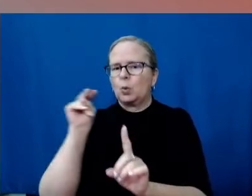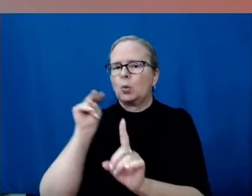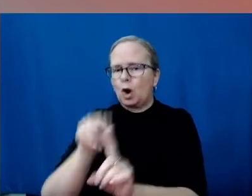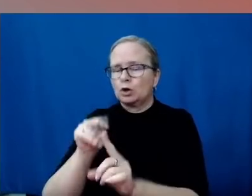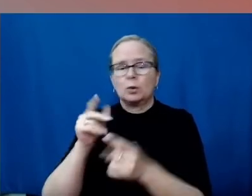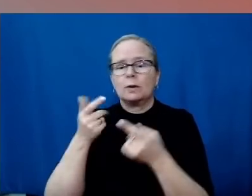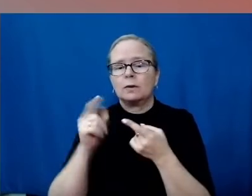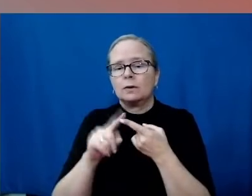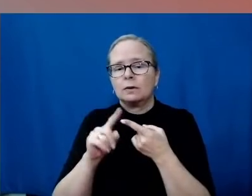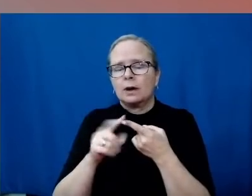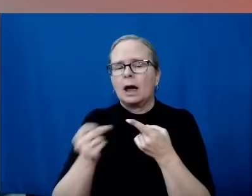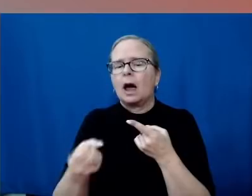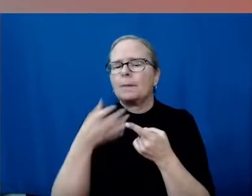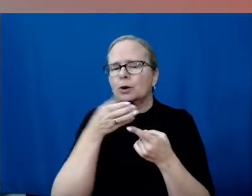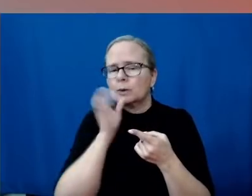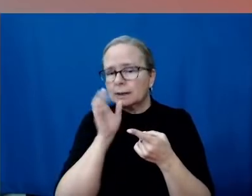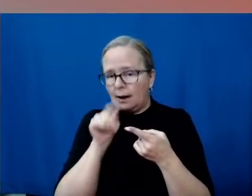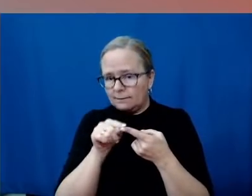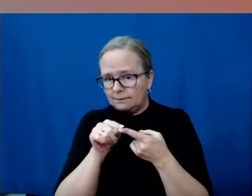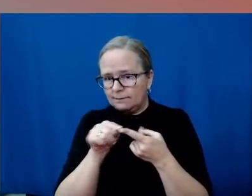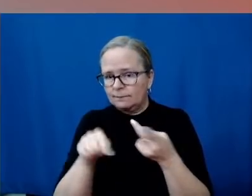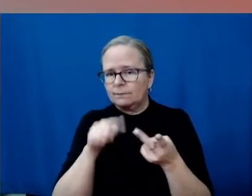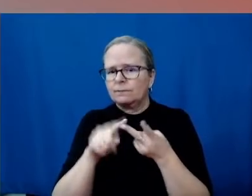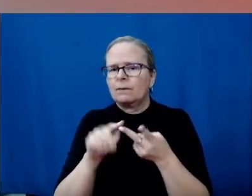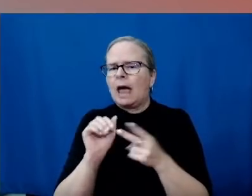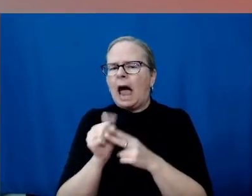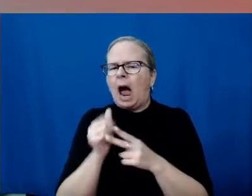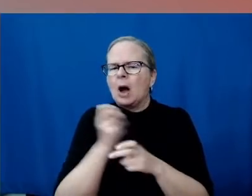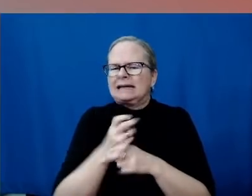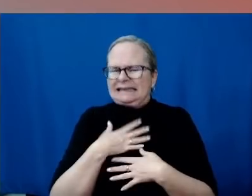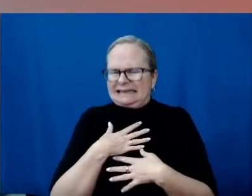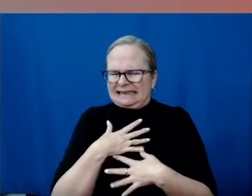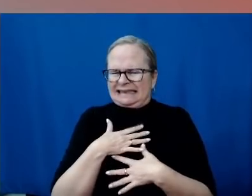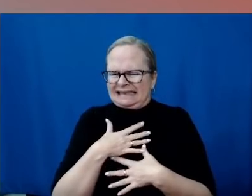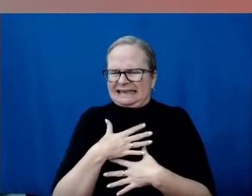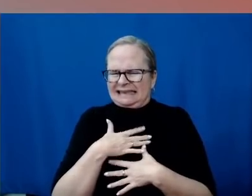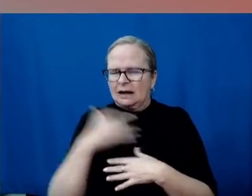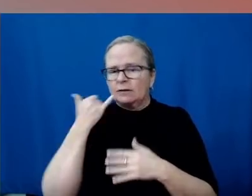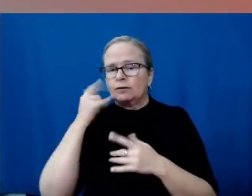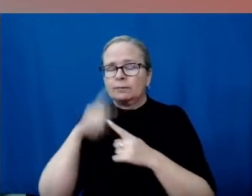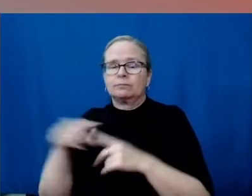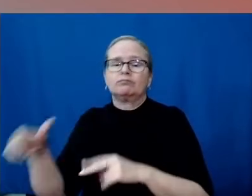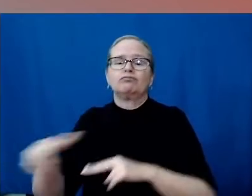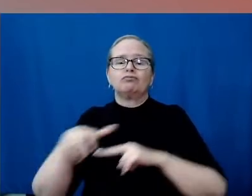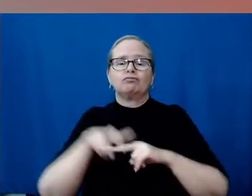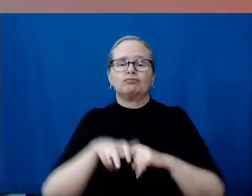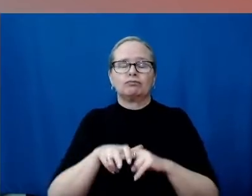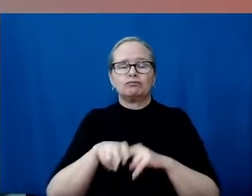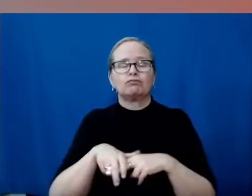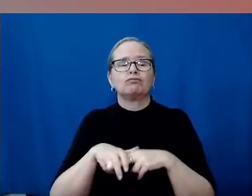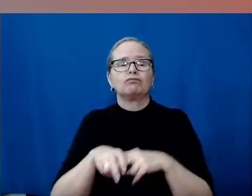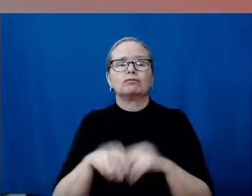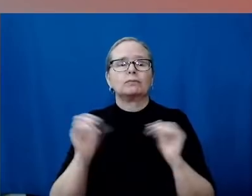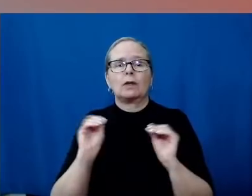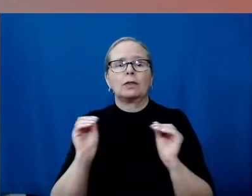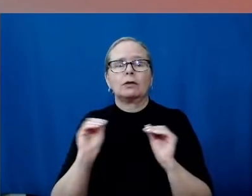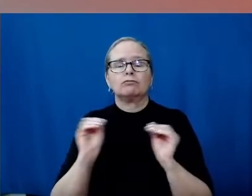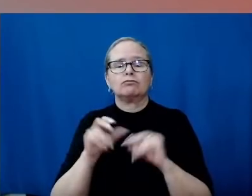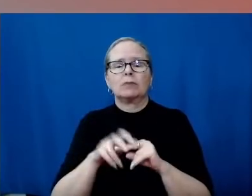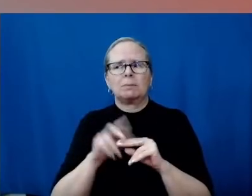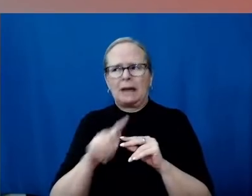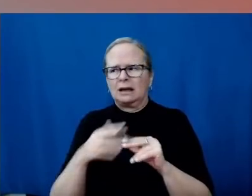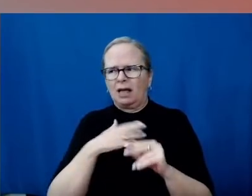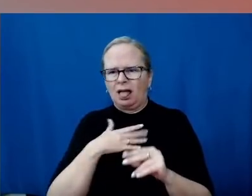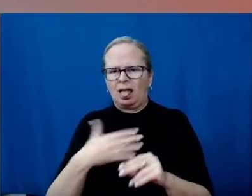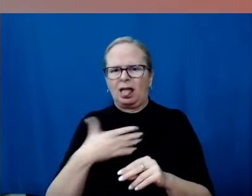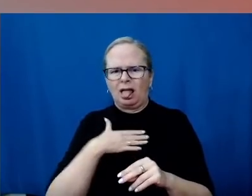going to be how well they're staying hydrated, but then how hard they're working to breathe. So if they are sitting there doing nothing at all, and you see